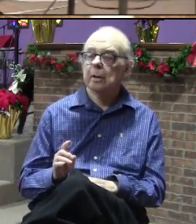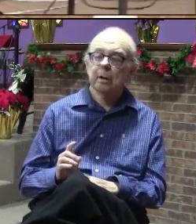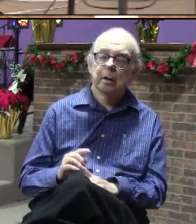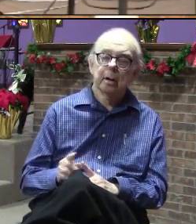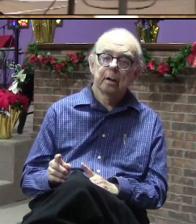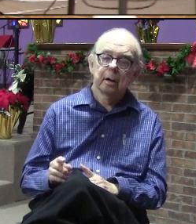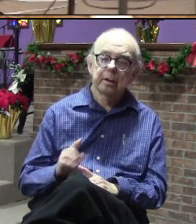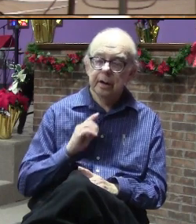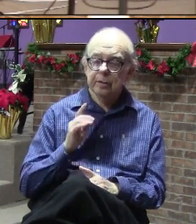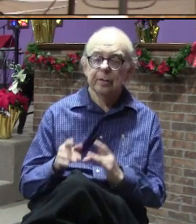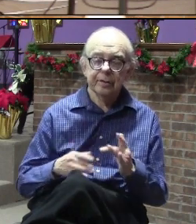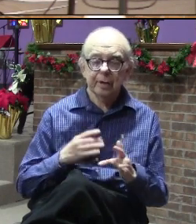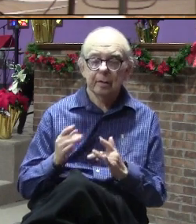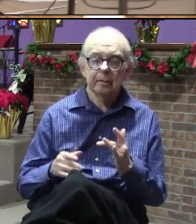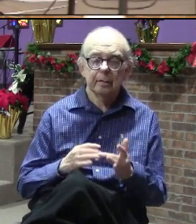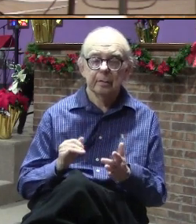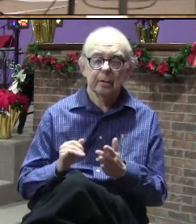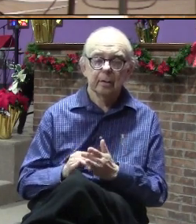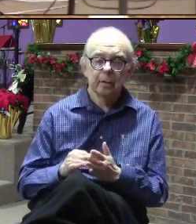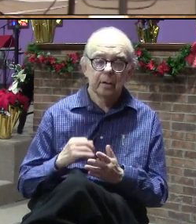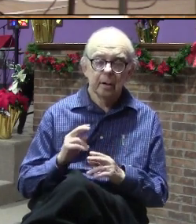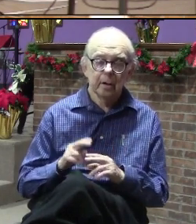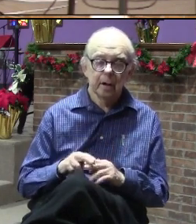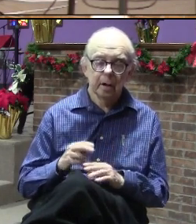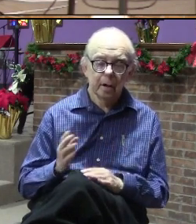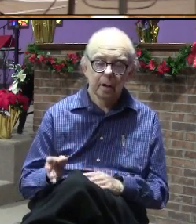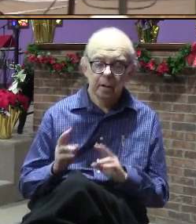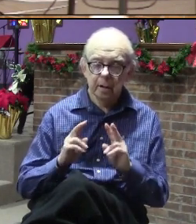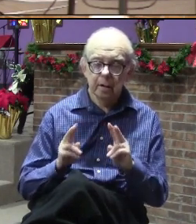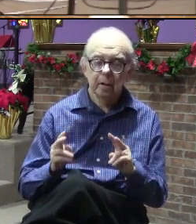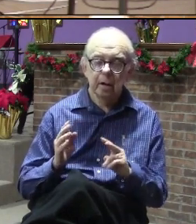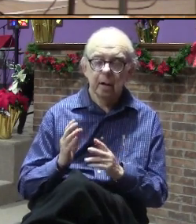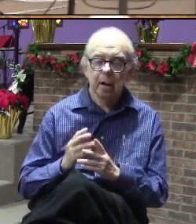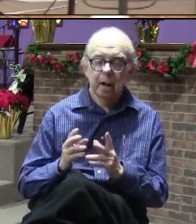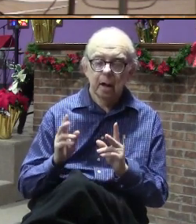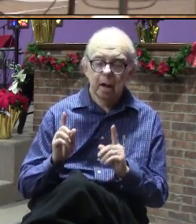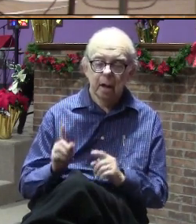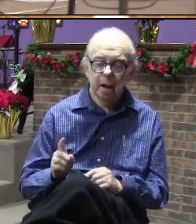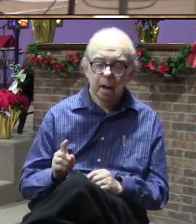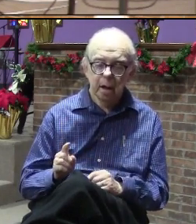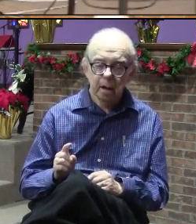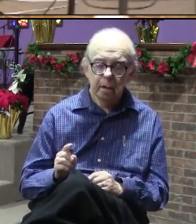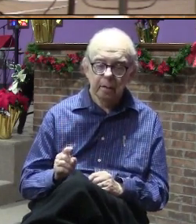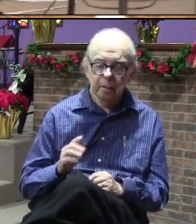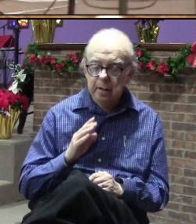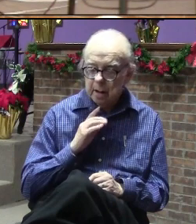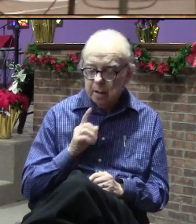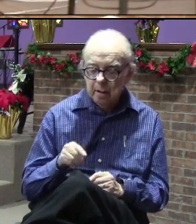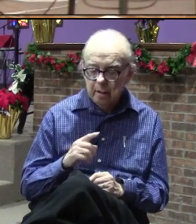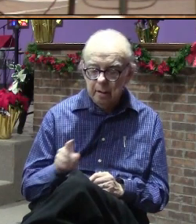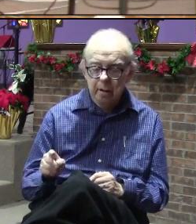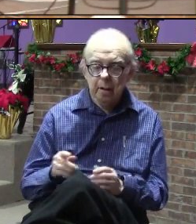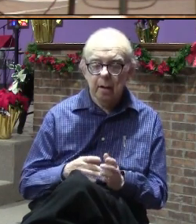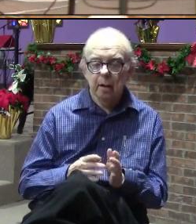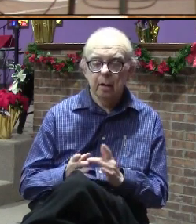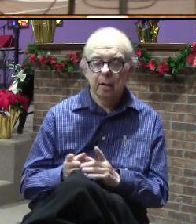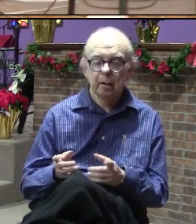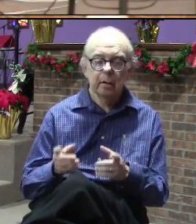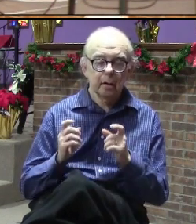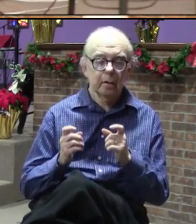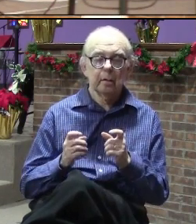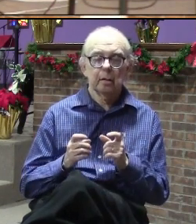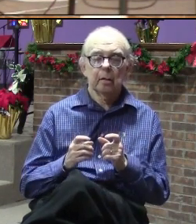But it is exciting that when you're sitting there and you're watching someone and you've been talking to them about Jesus, and all of a